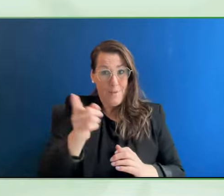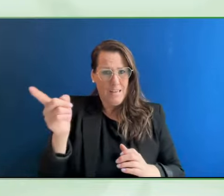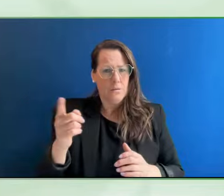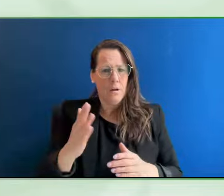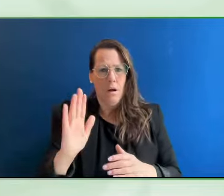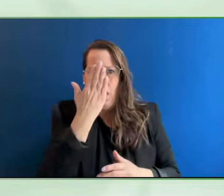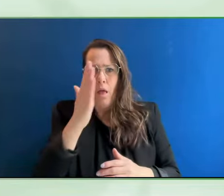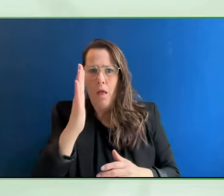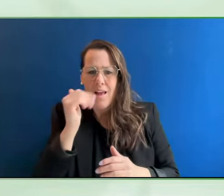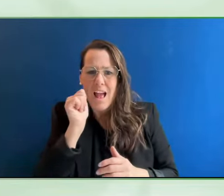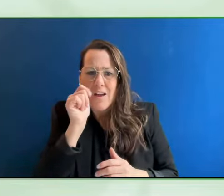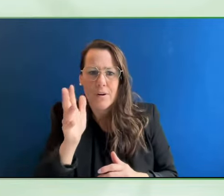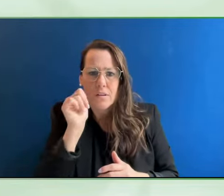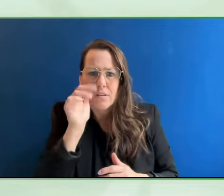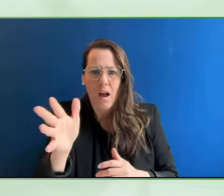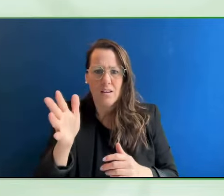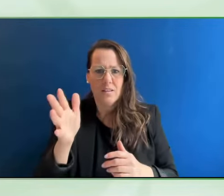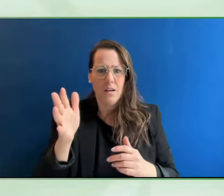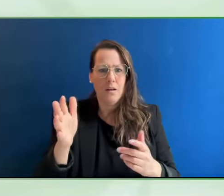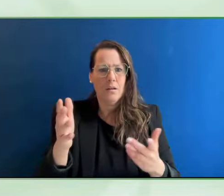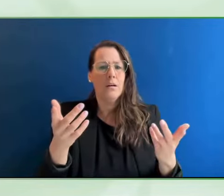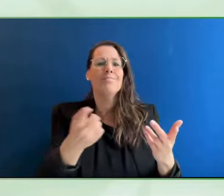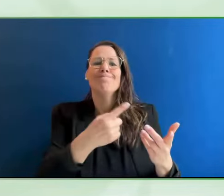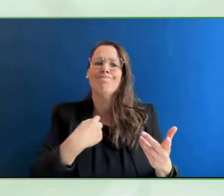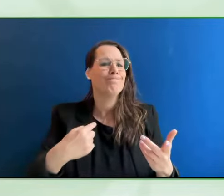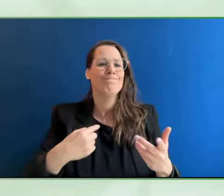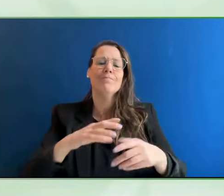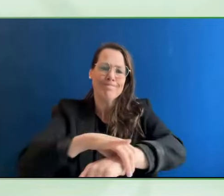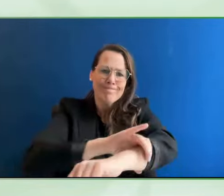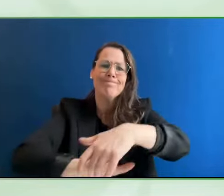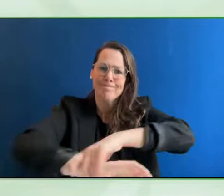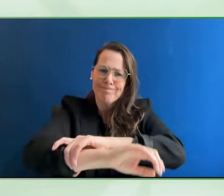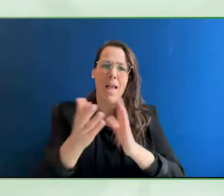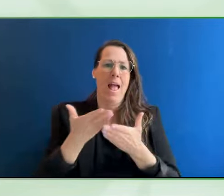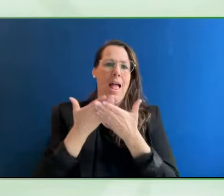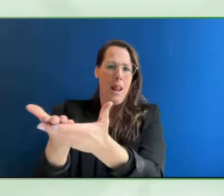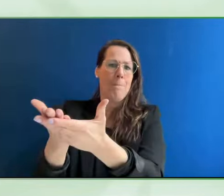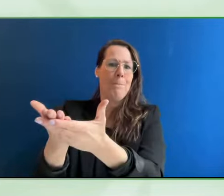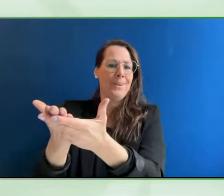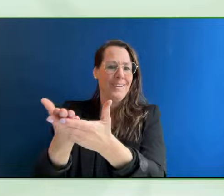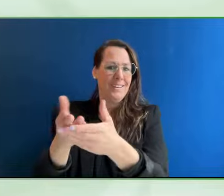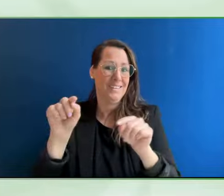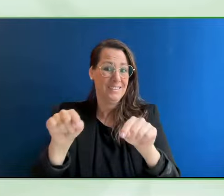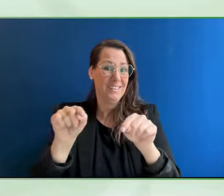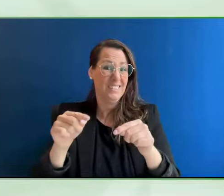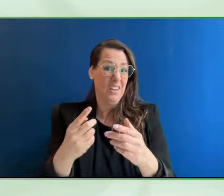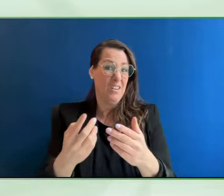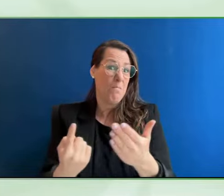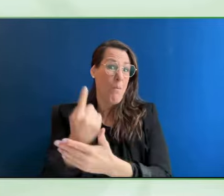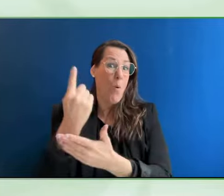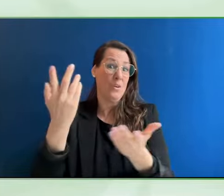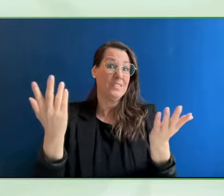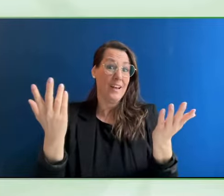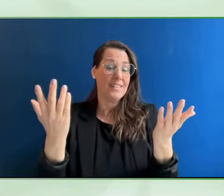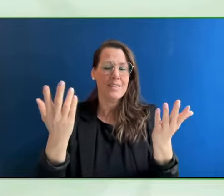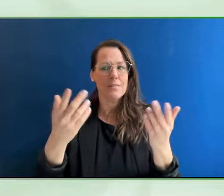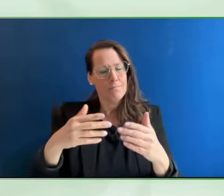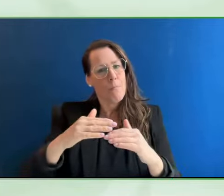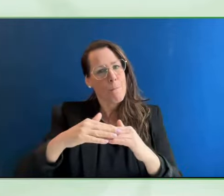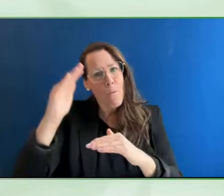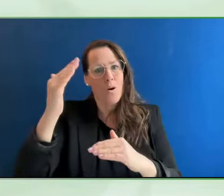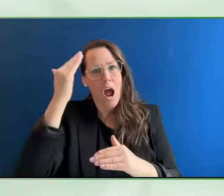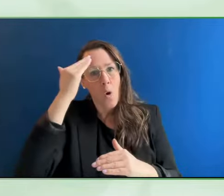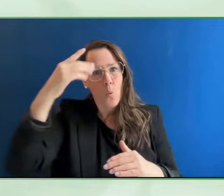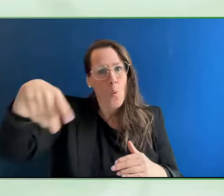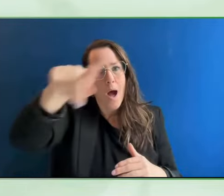society? Why it's so important? Sorry. Yeah, how important is it for Very raising important. the awareness? For me especially,